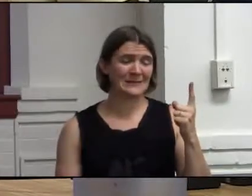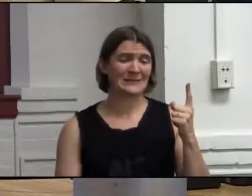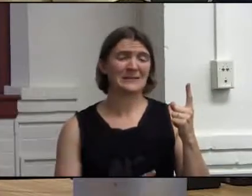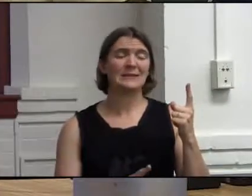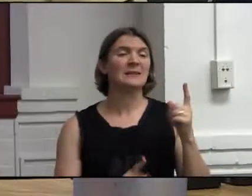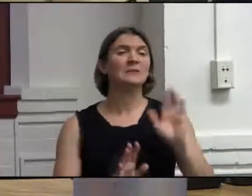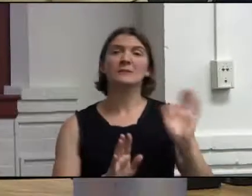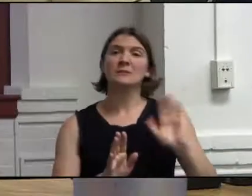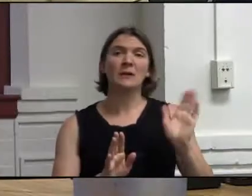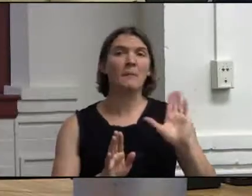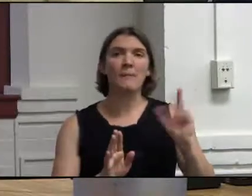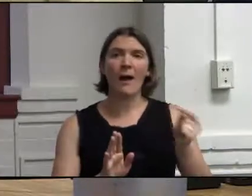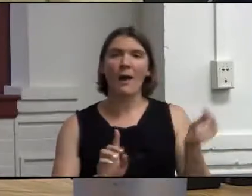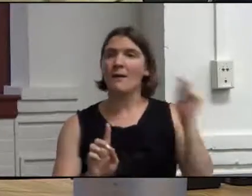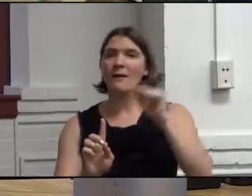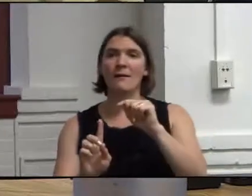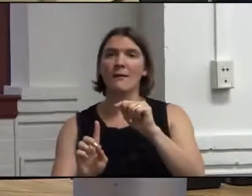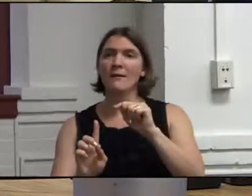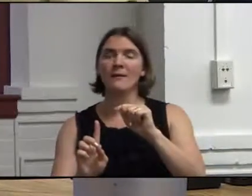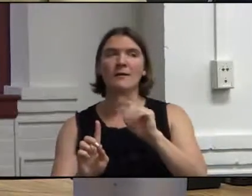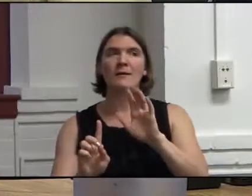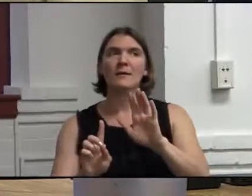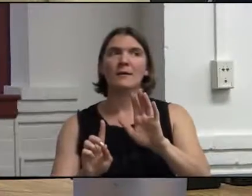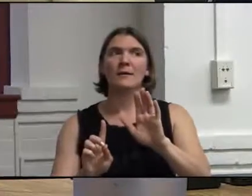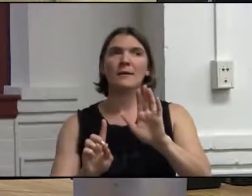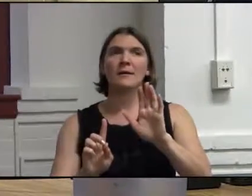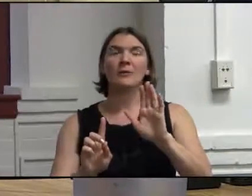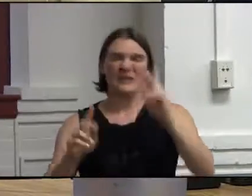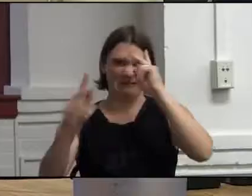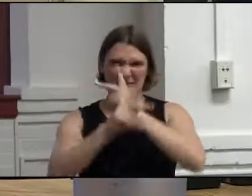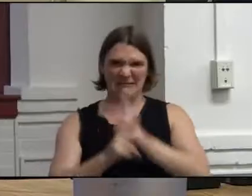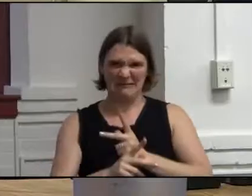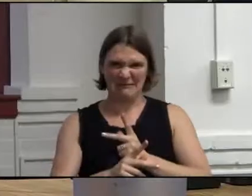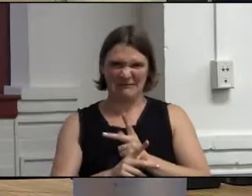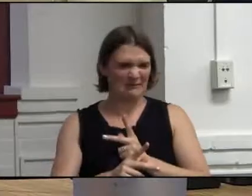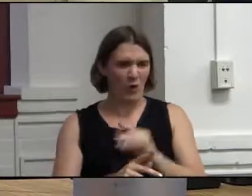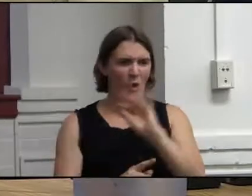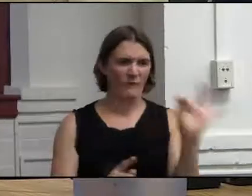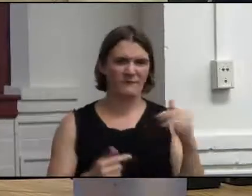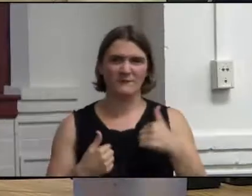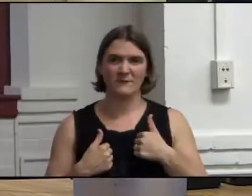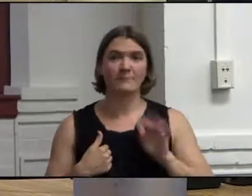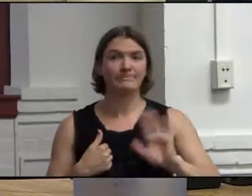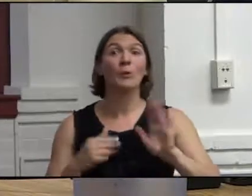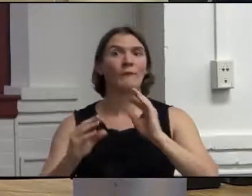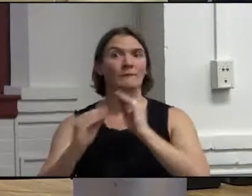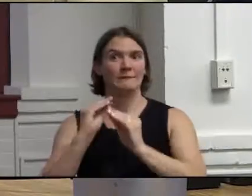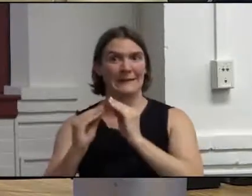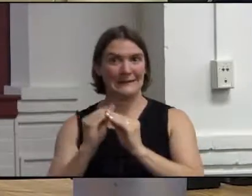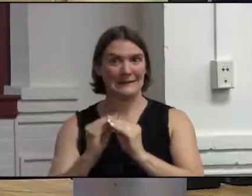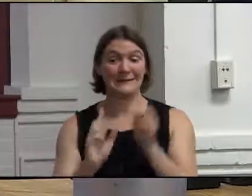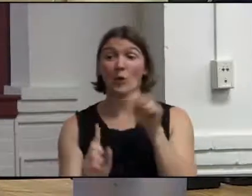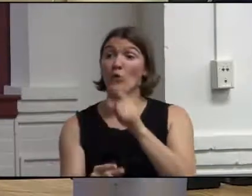$100,000 worth of value. But again, the calculation would have been slightly off. So we've corrected that, but the correct information is what's